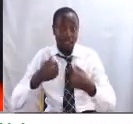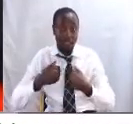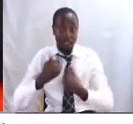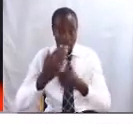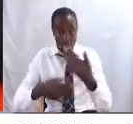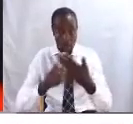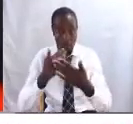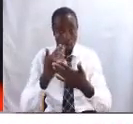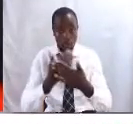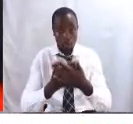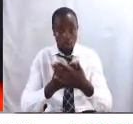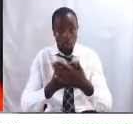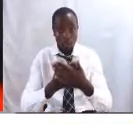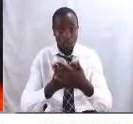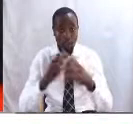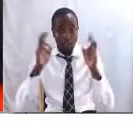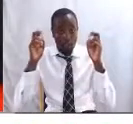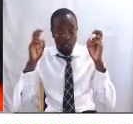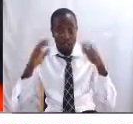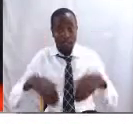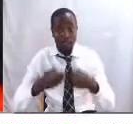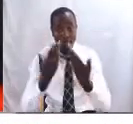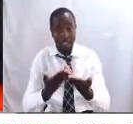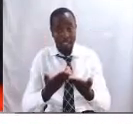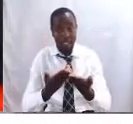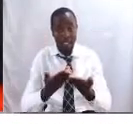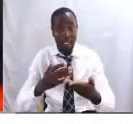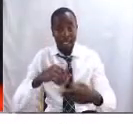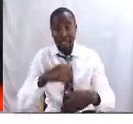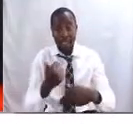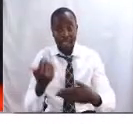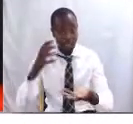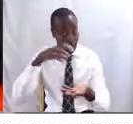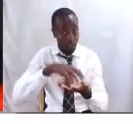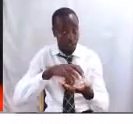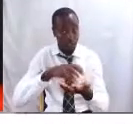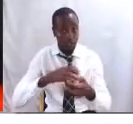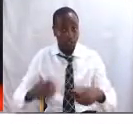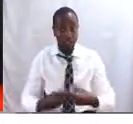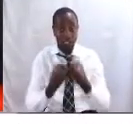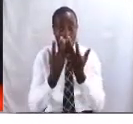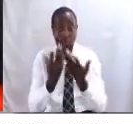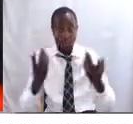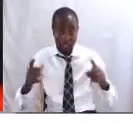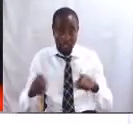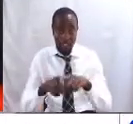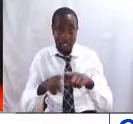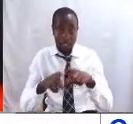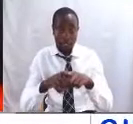in between the issues, he will bring other issues, other sacrifices that we are ought to be